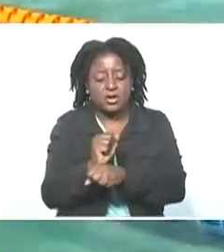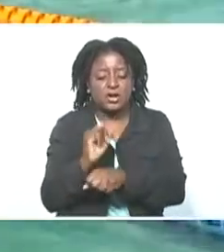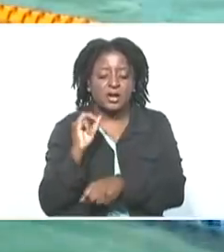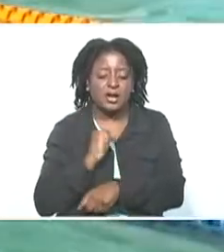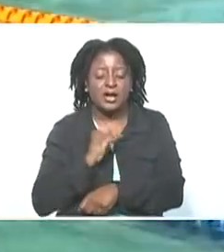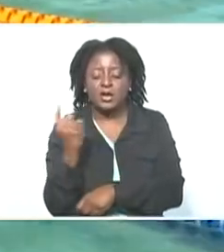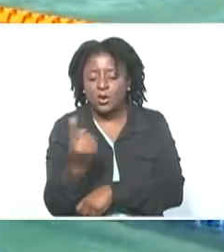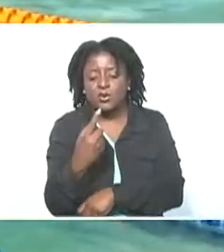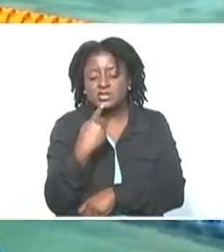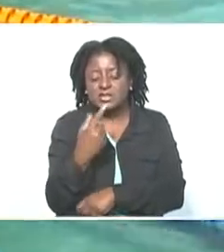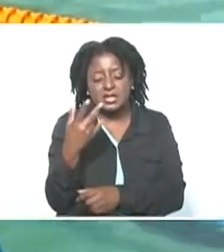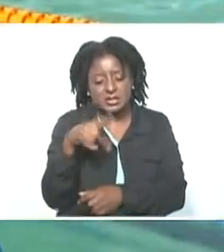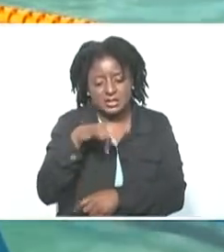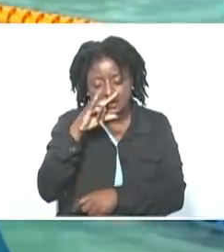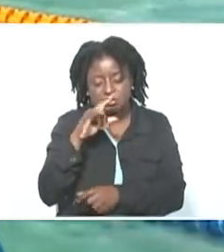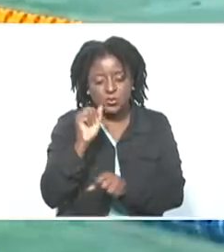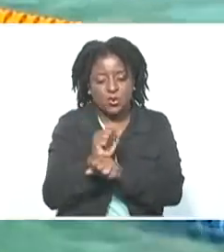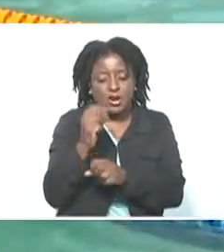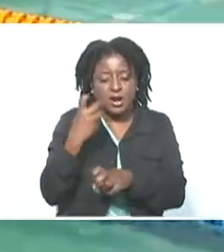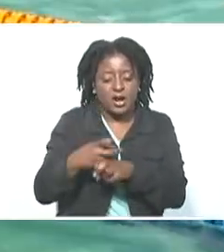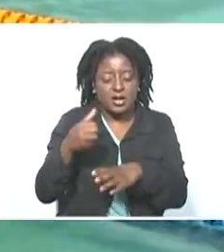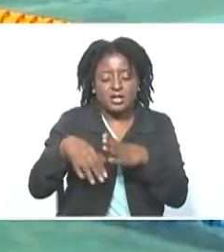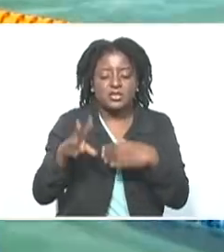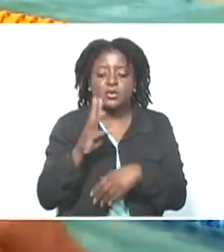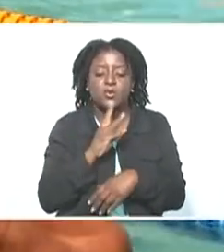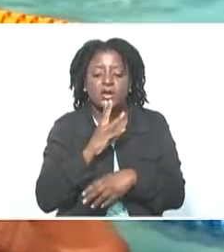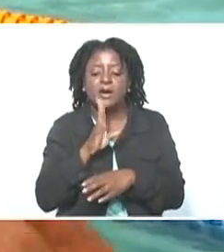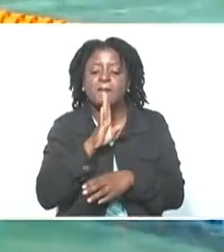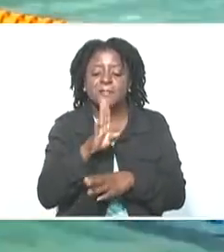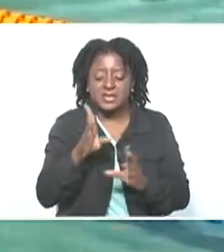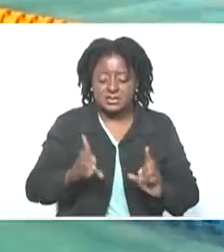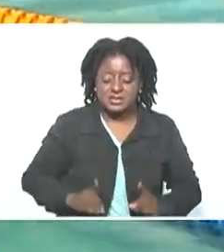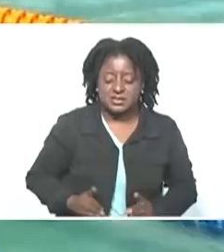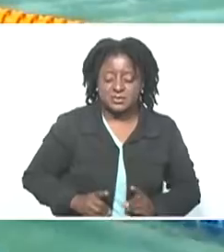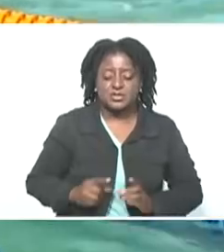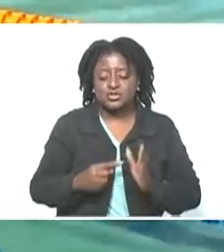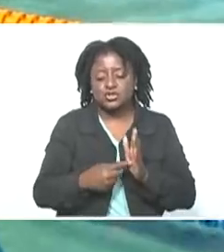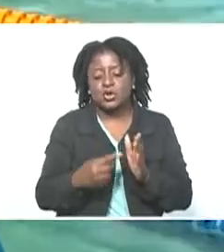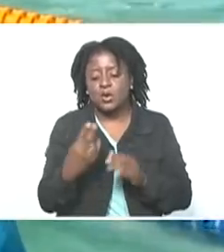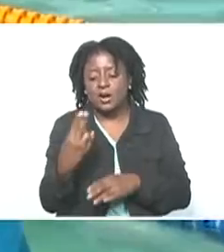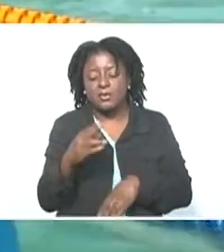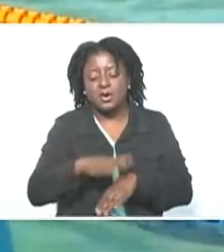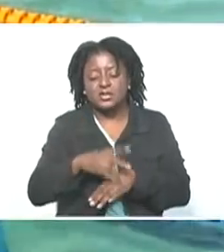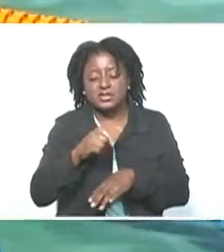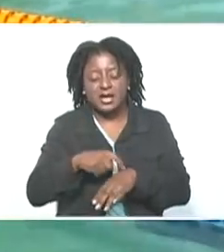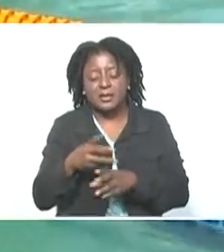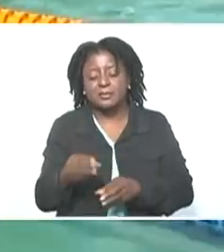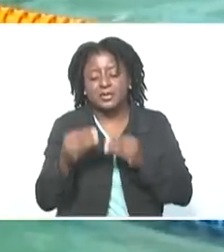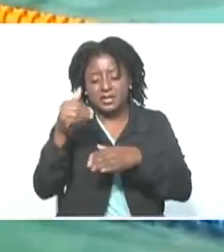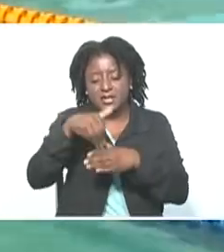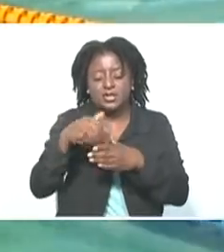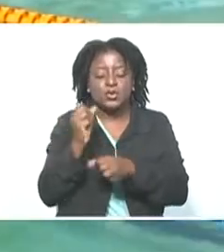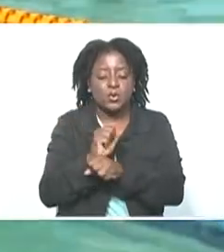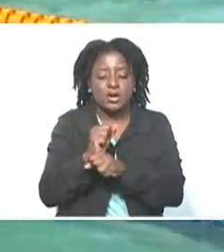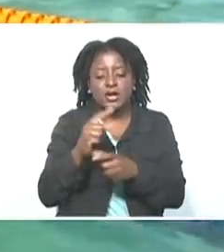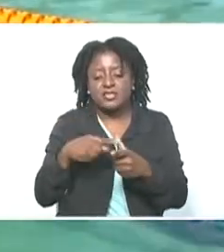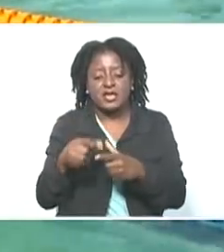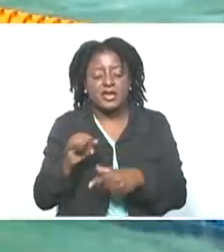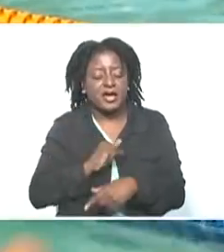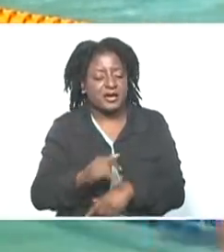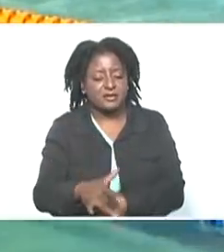be disciplined, show up on time, put in the work, do what you have to do to be the best you could. And then I